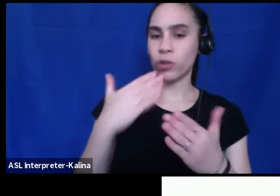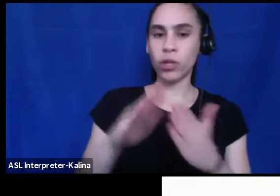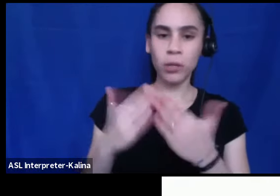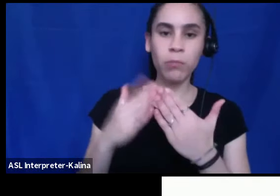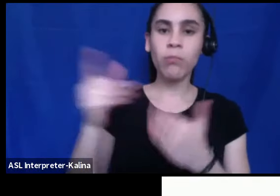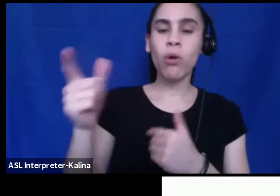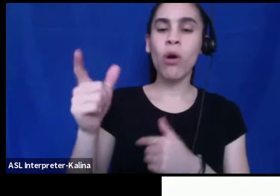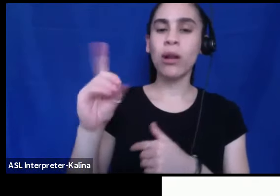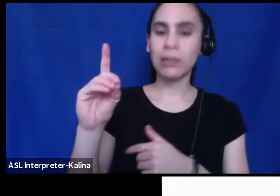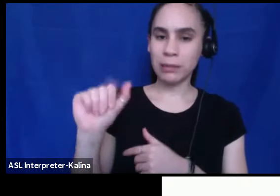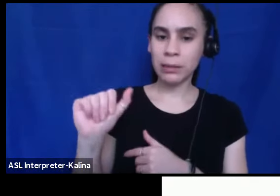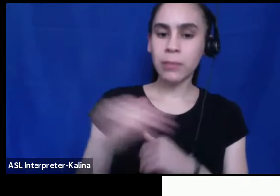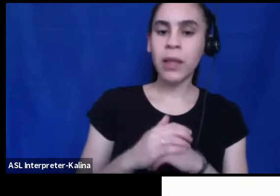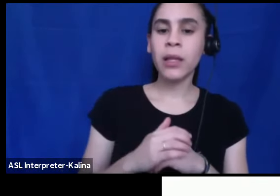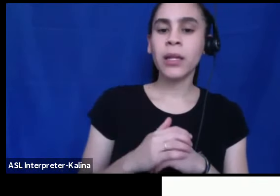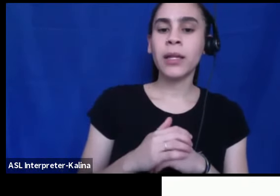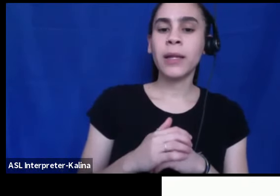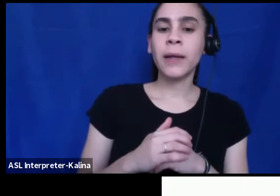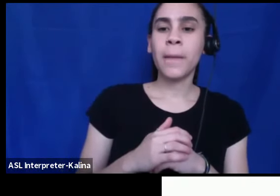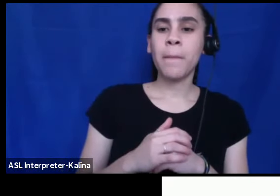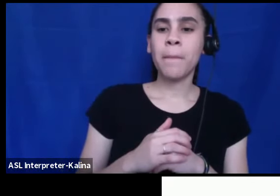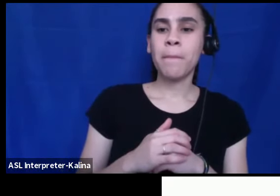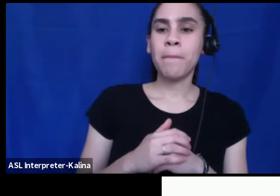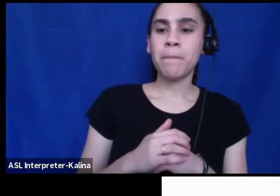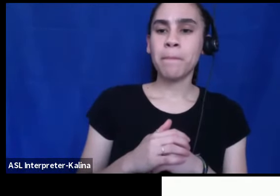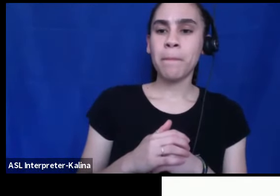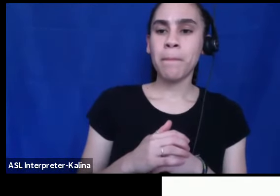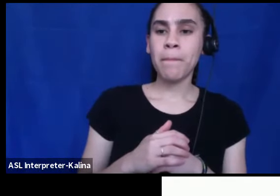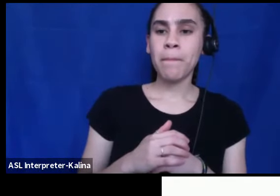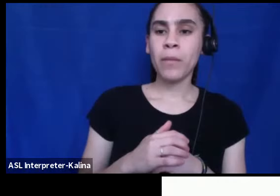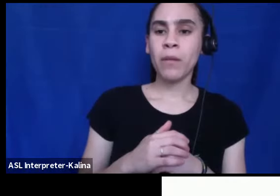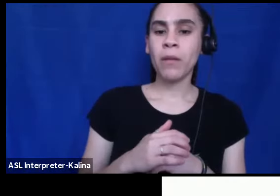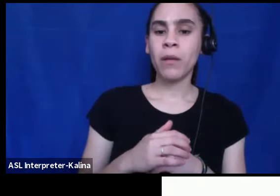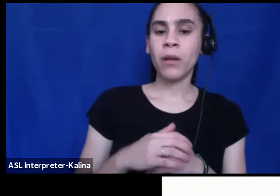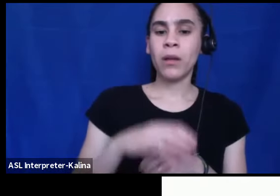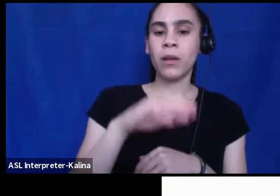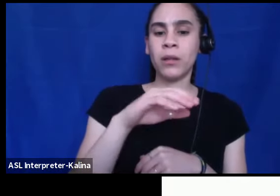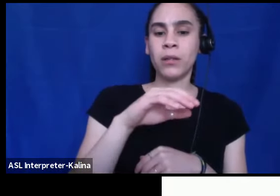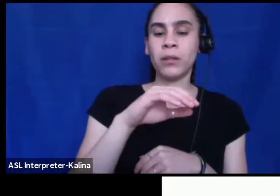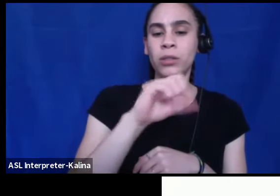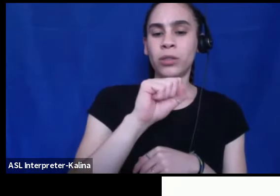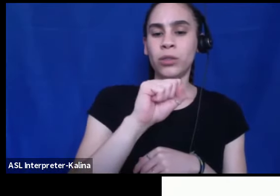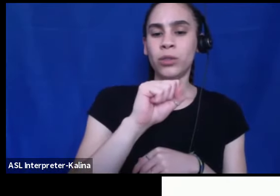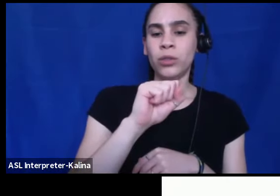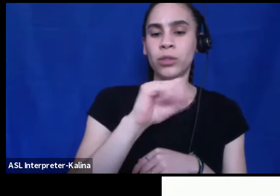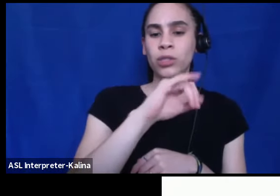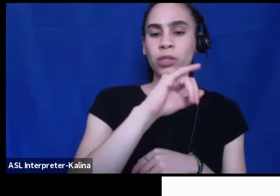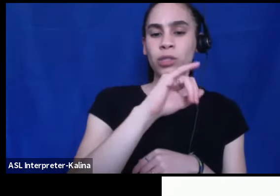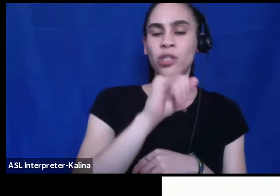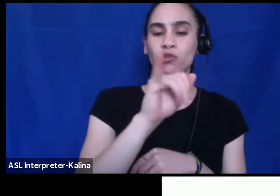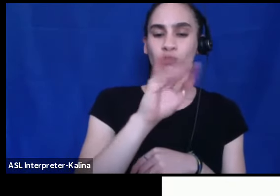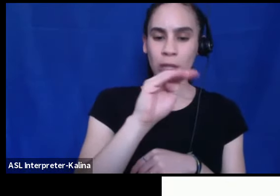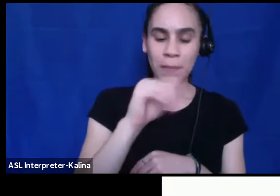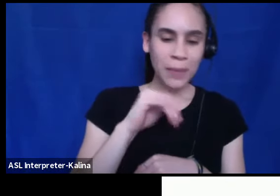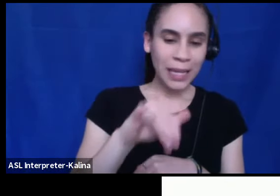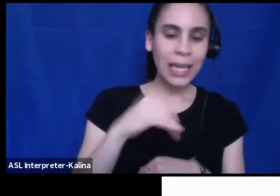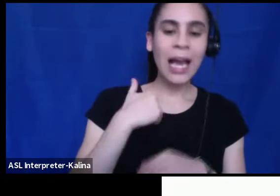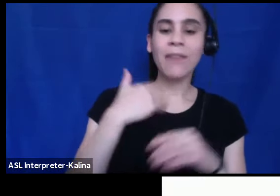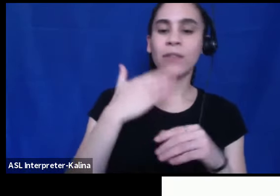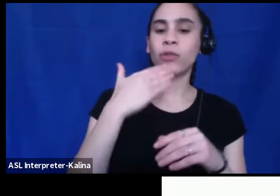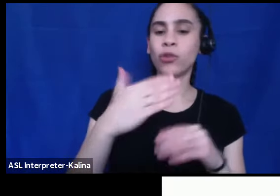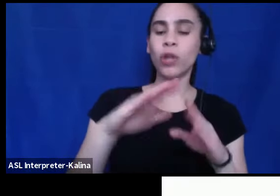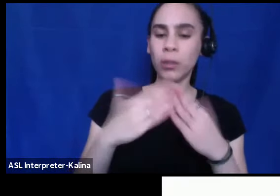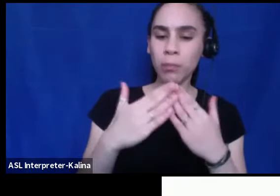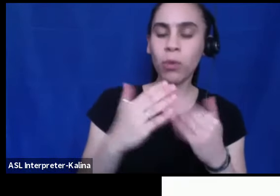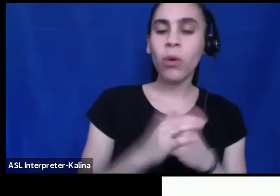Human. Sinead Burke, I believe her book just came out today. I mean, there's some really great books. It's been really great to see the